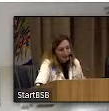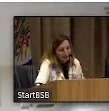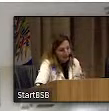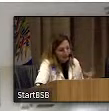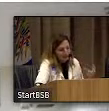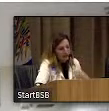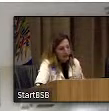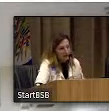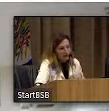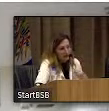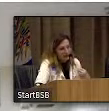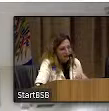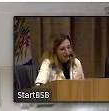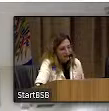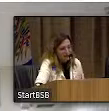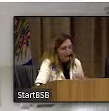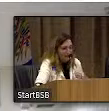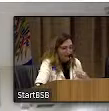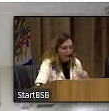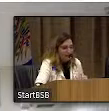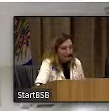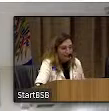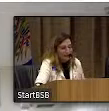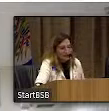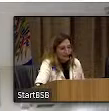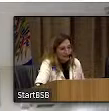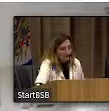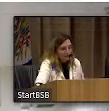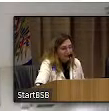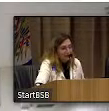was closed. We changed a lot of